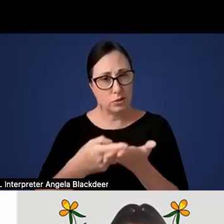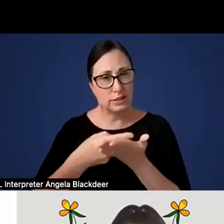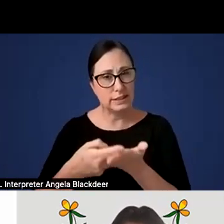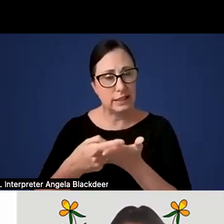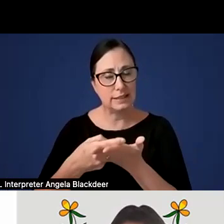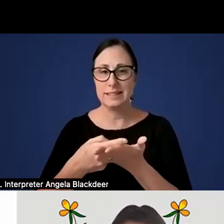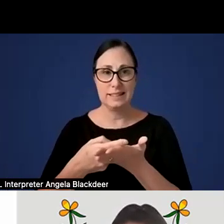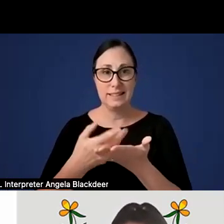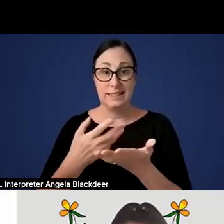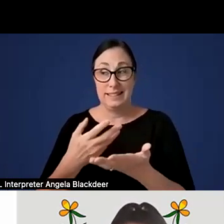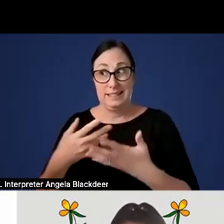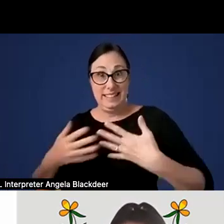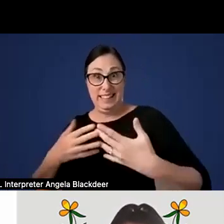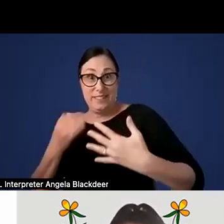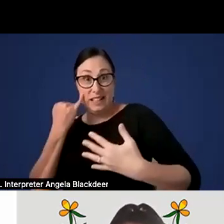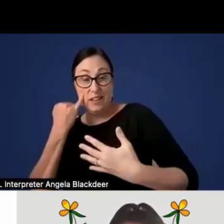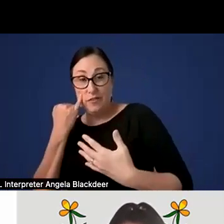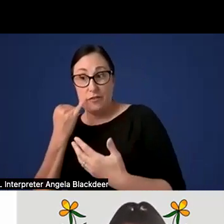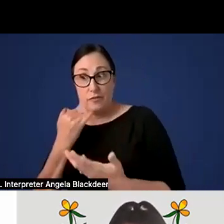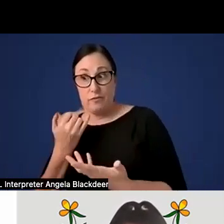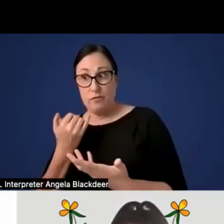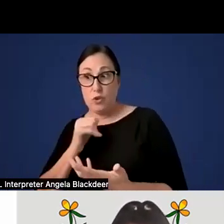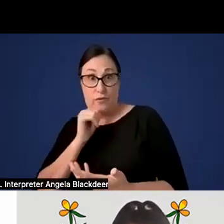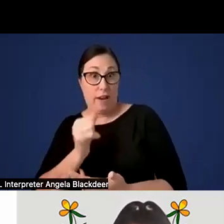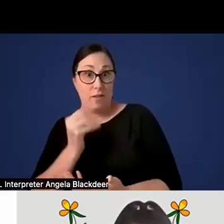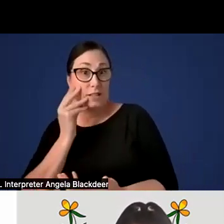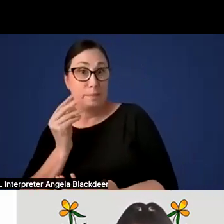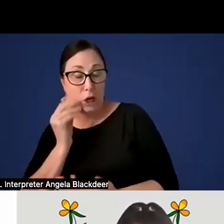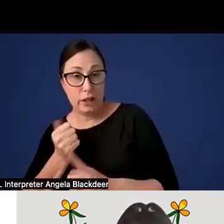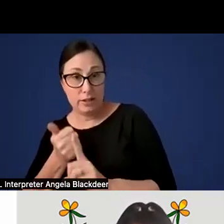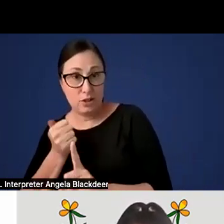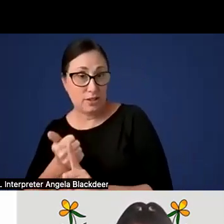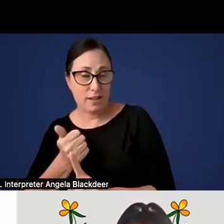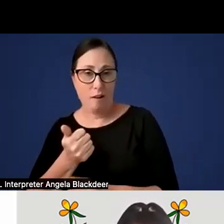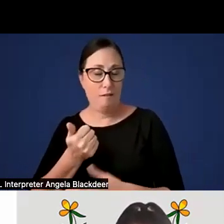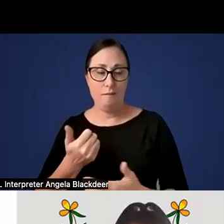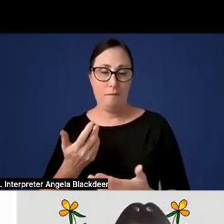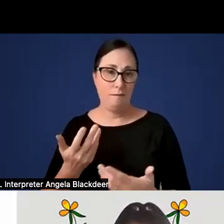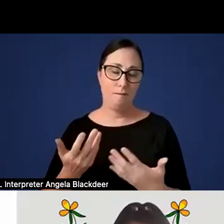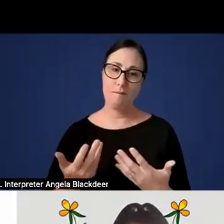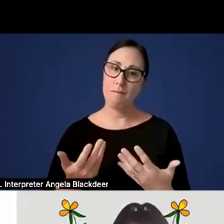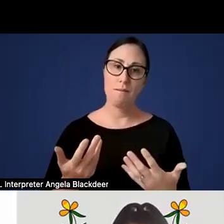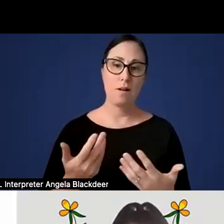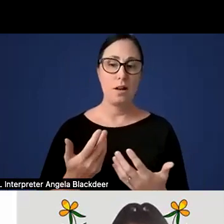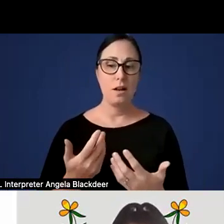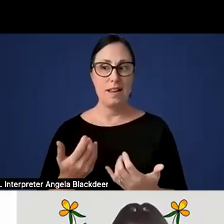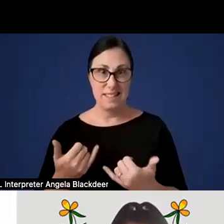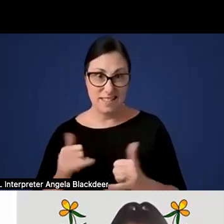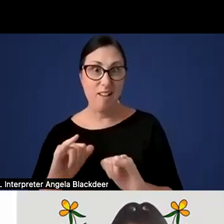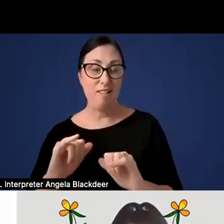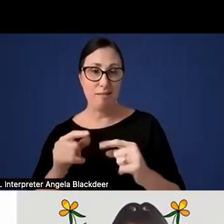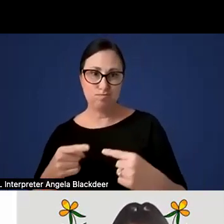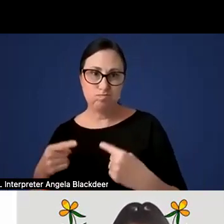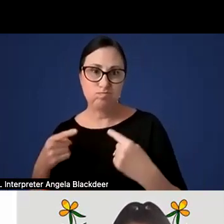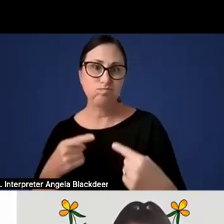aren't survivors or who have not experienced these types of things in their lives can